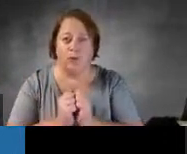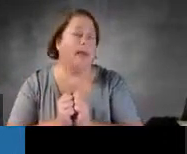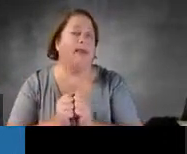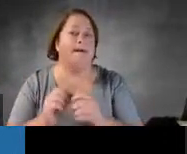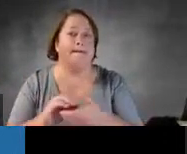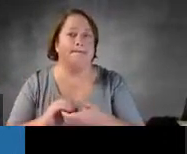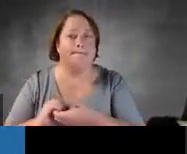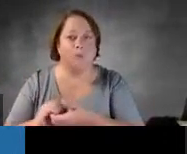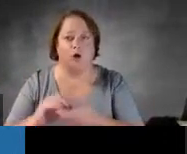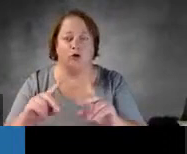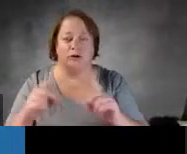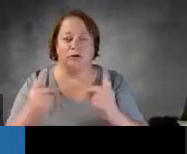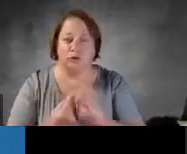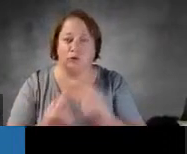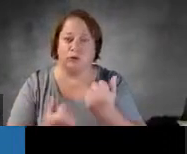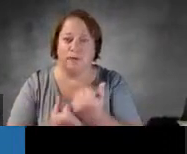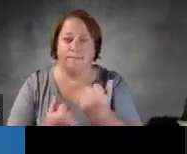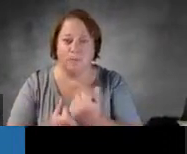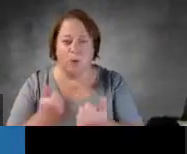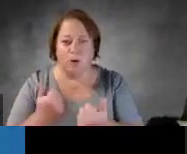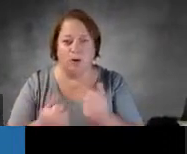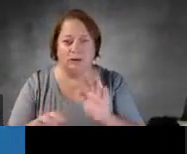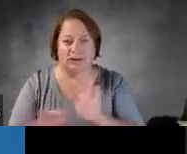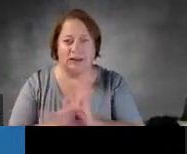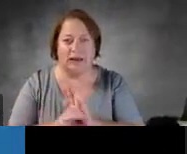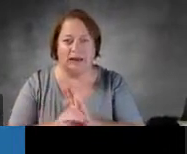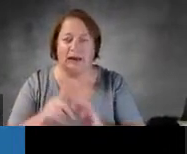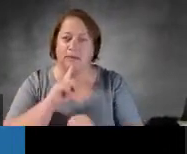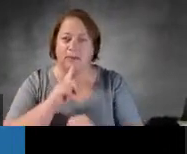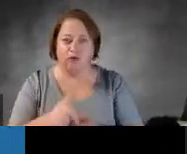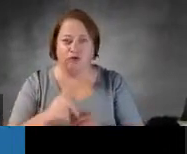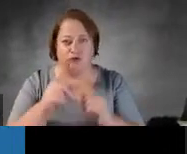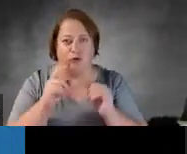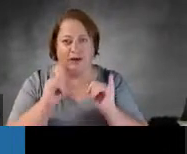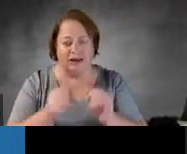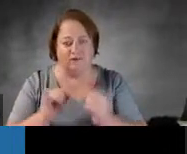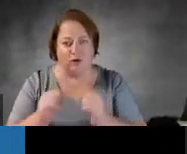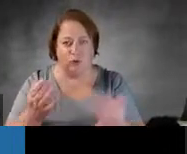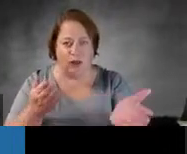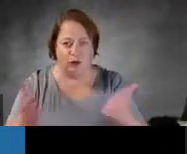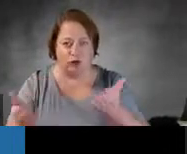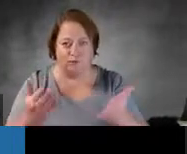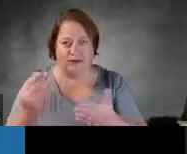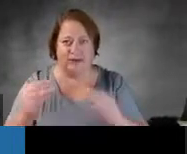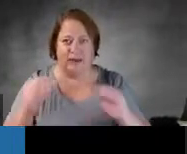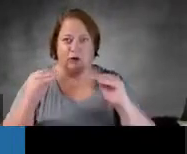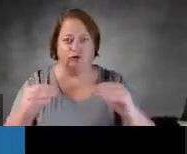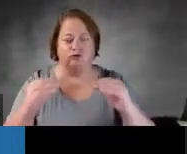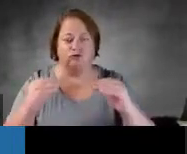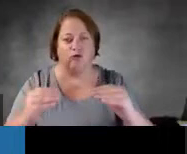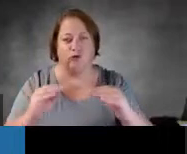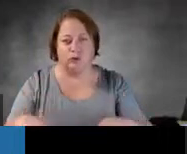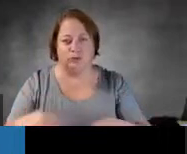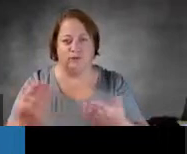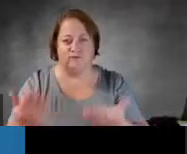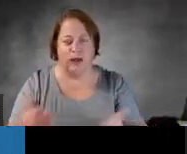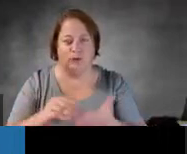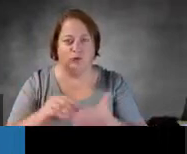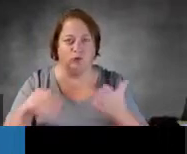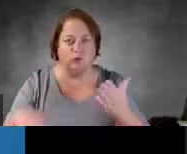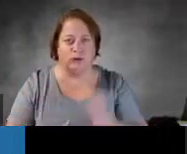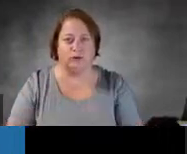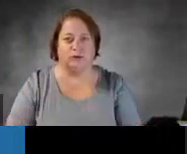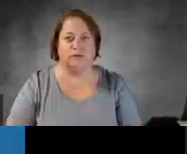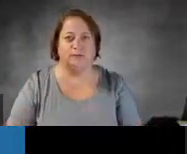these models that were selected and to ensure that individualized services and instruction was provided to students.